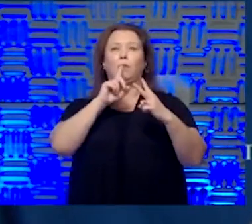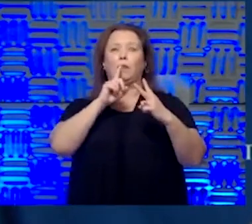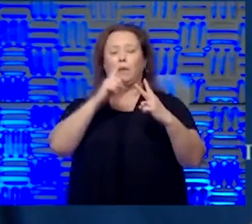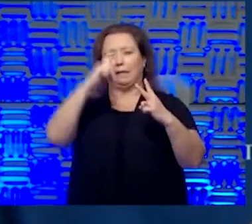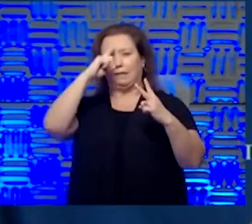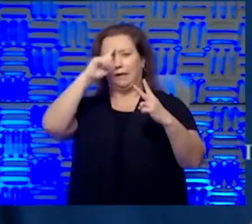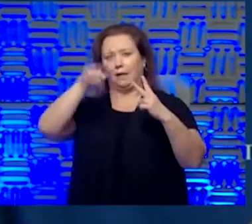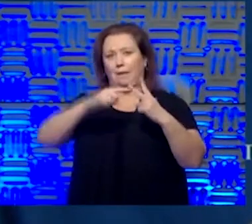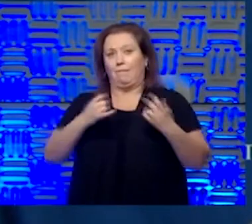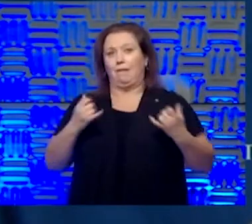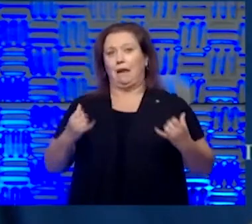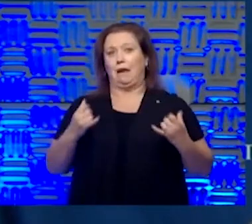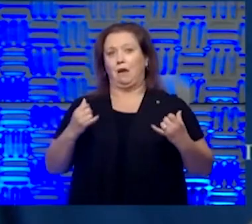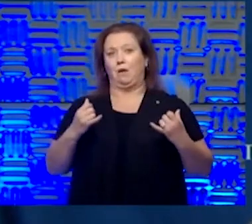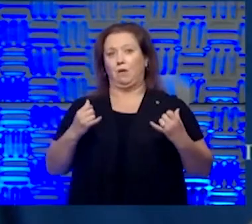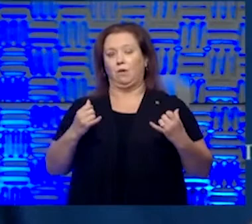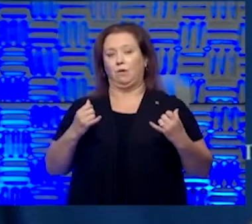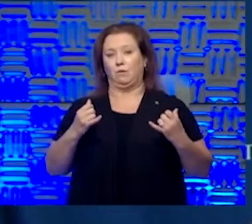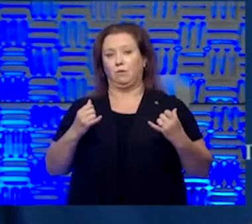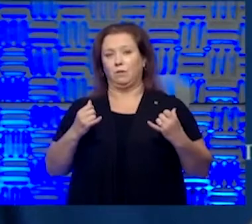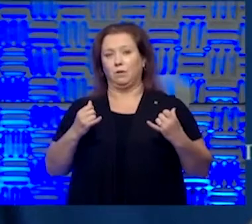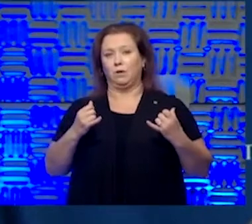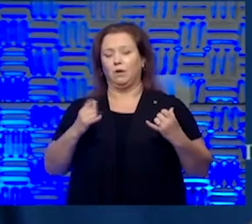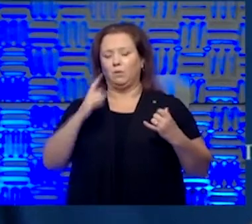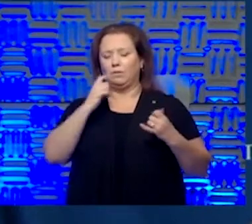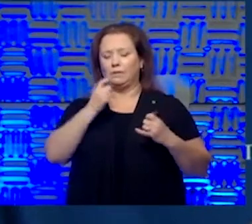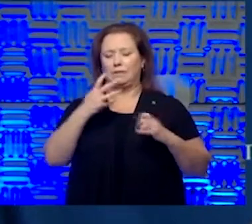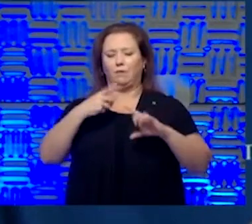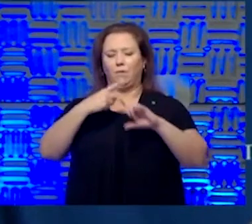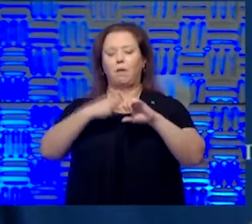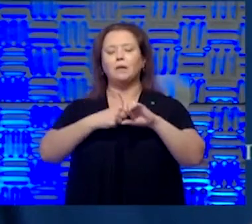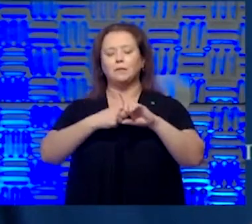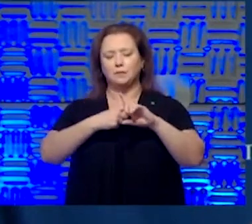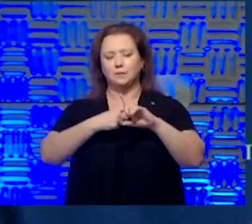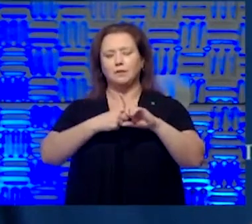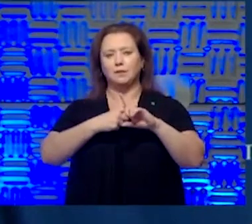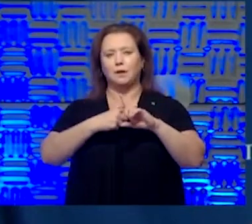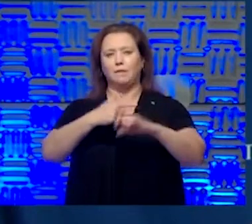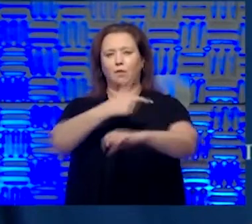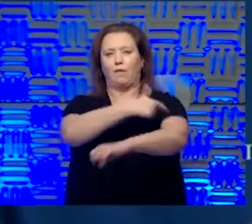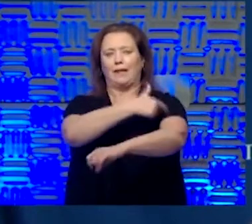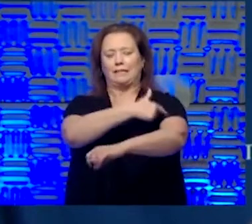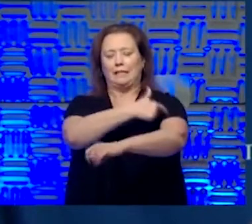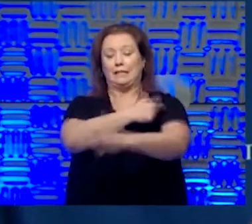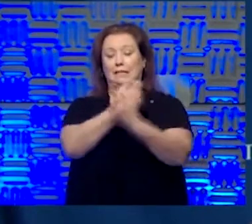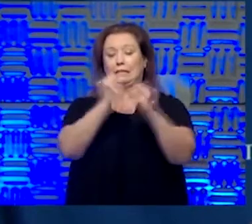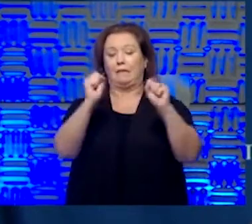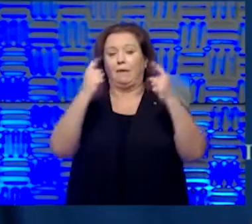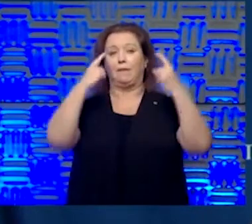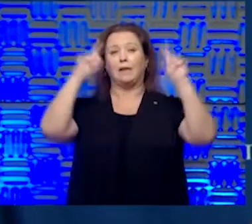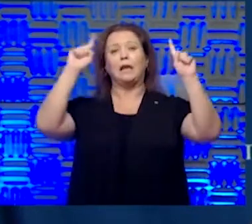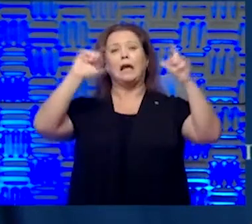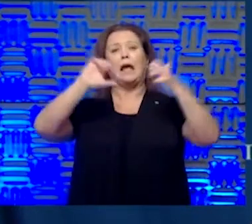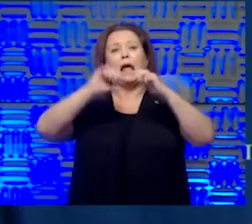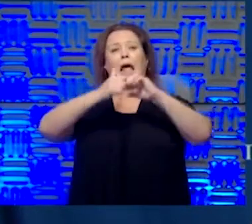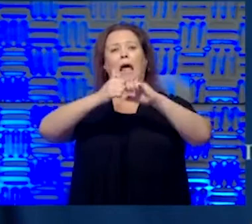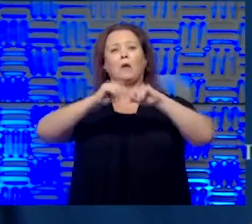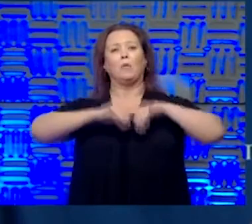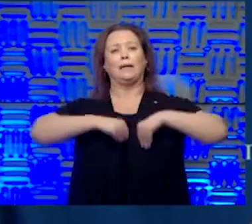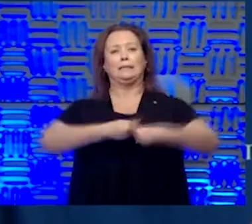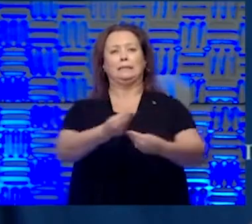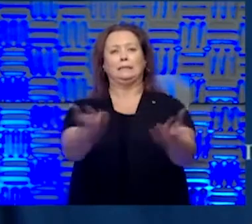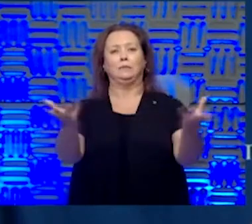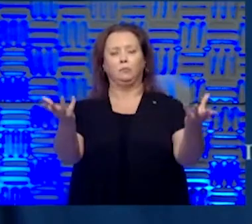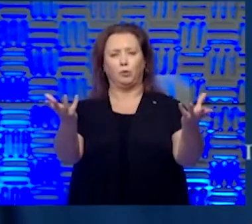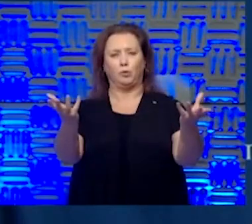thinking about now, even though we're definitely some months off from having something that's safe and effective, how do we distribute it? How do